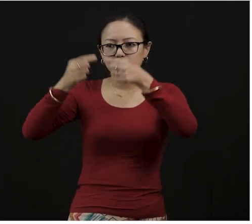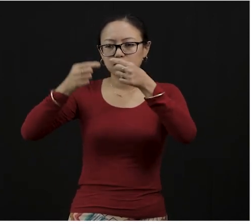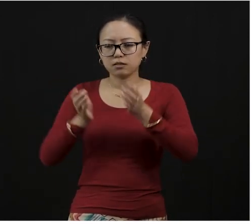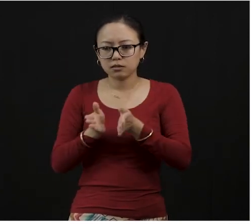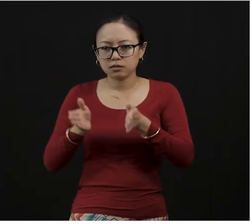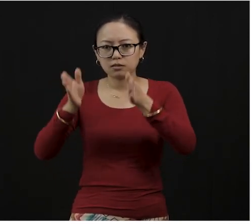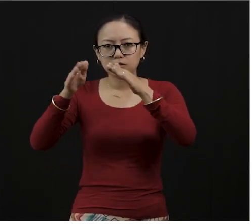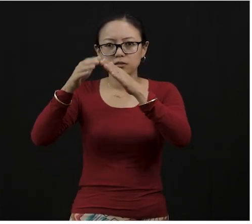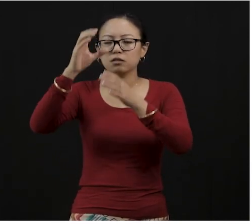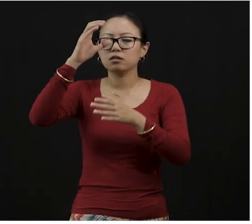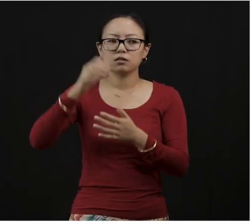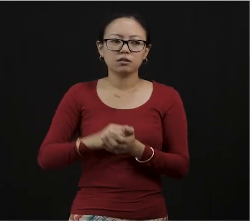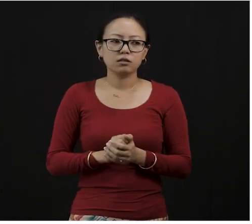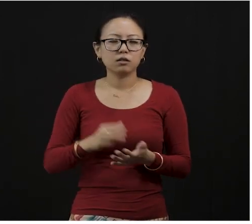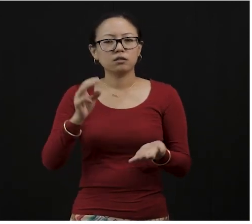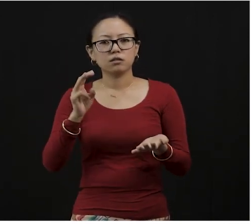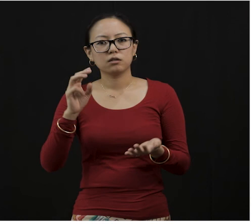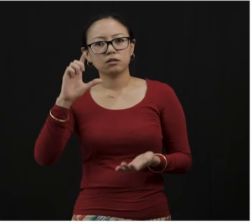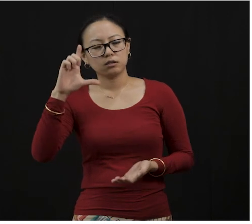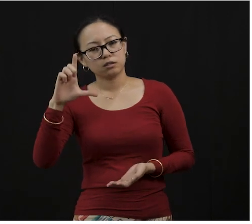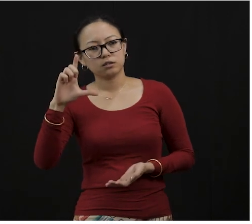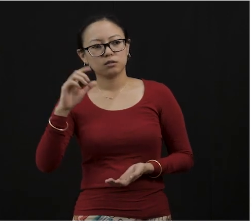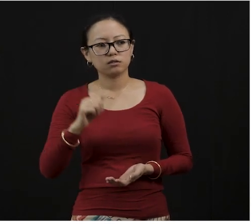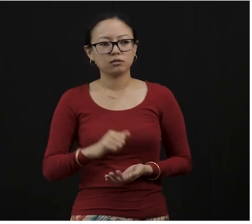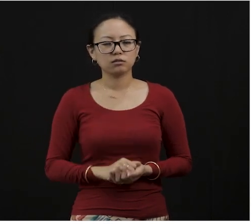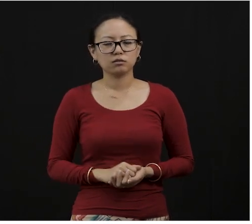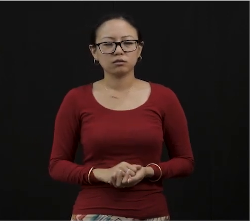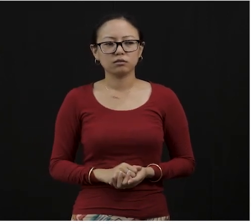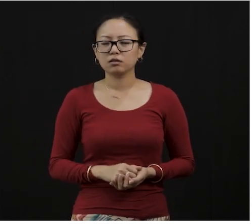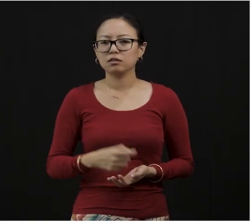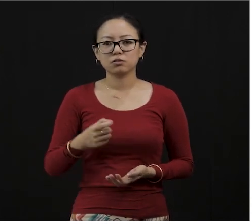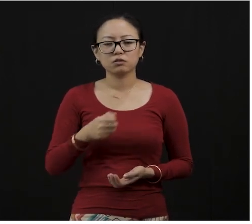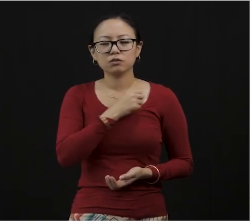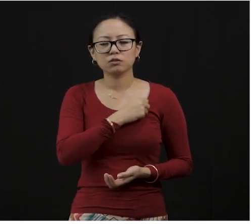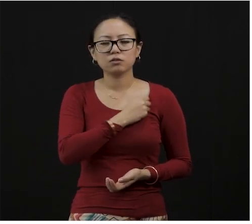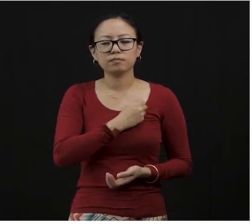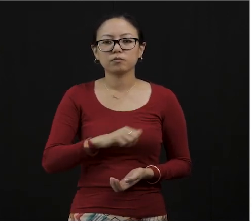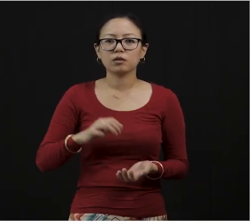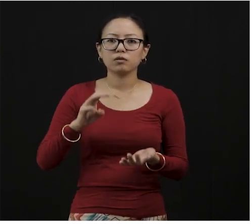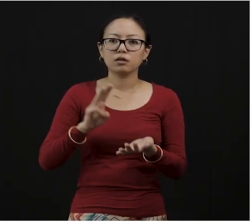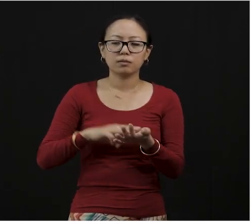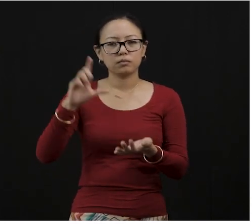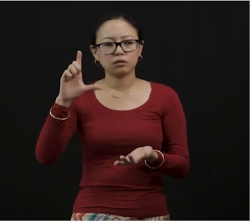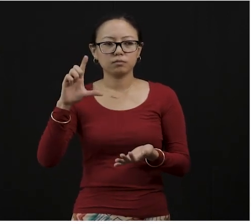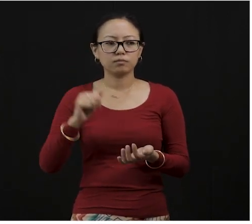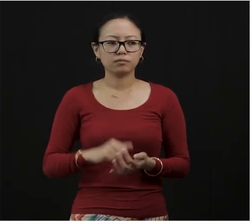A bottle of milk, ml, a liter, ml. A bottle of milk will be milliliter.